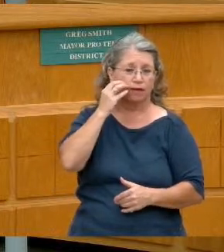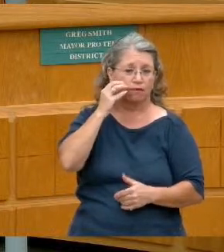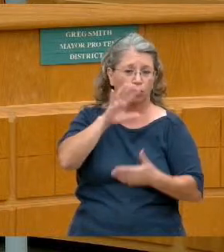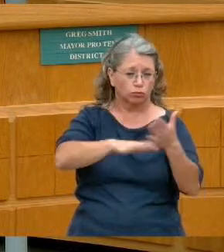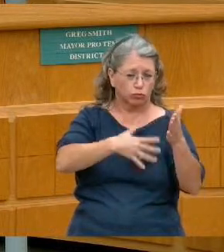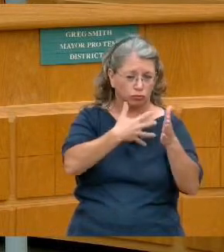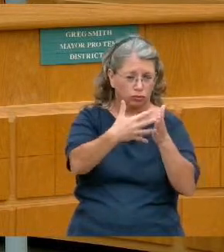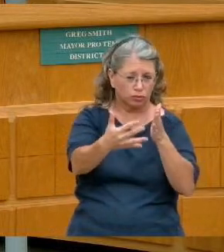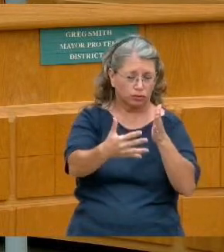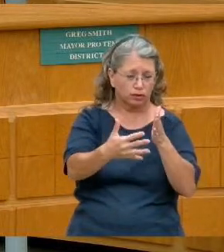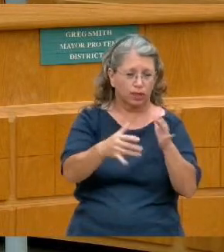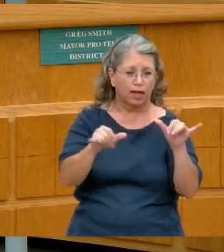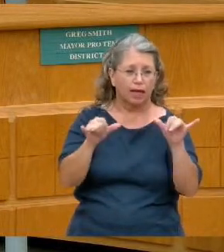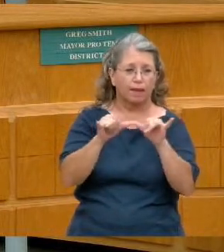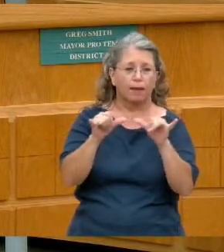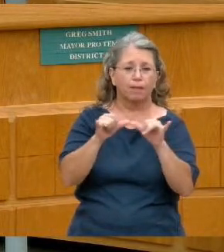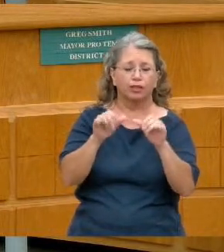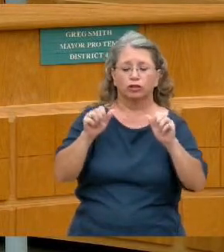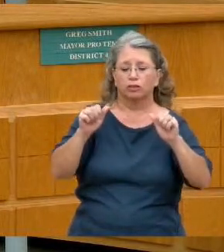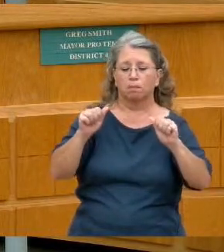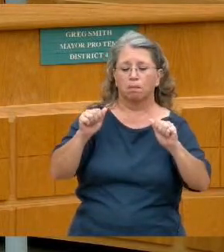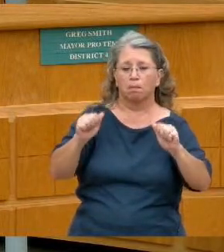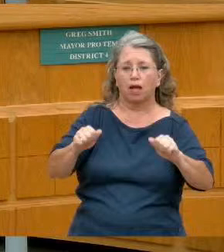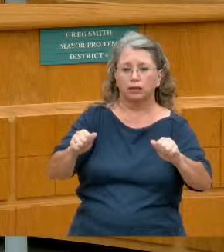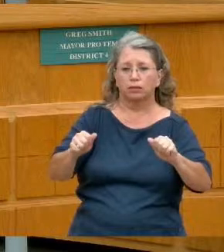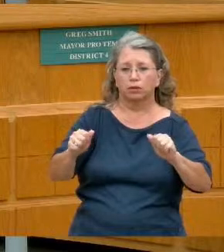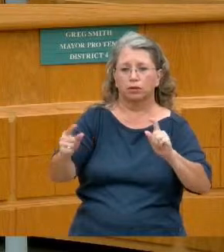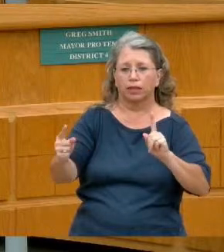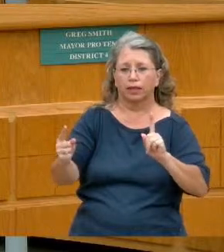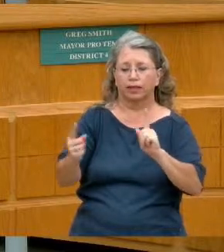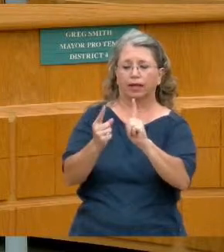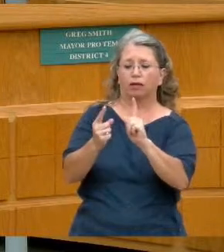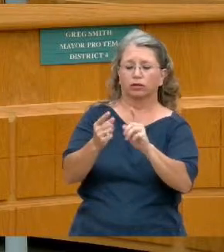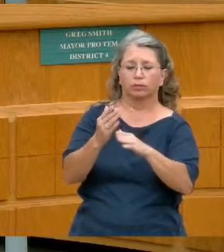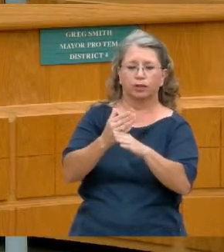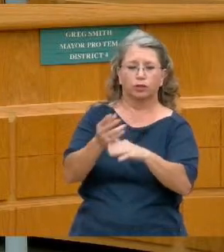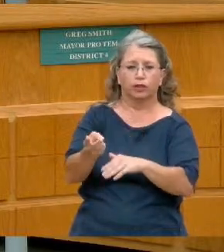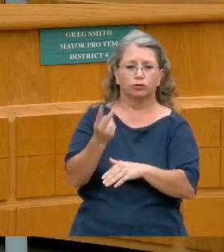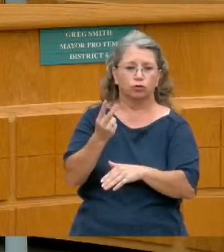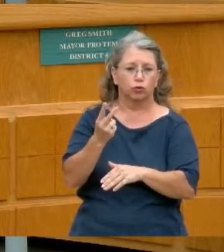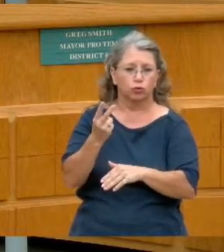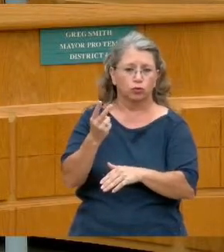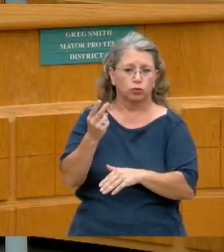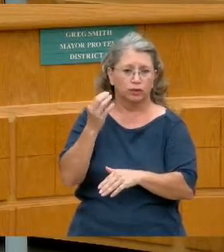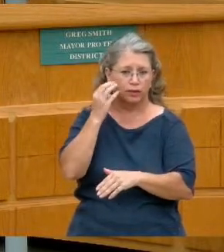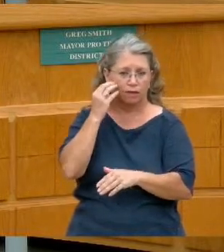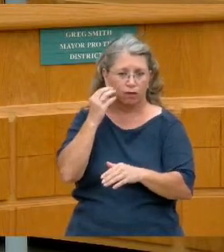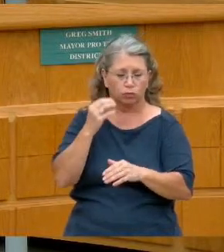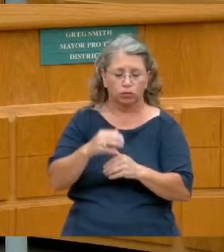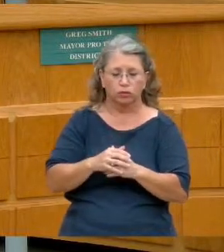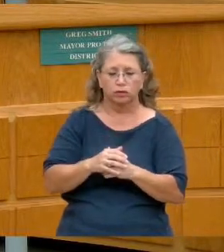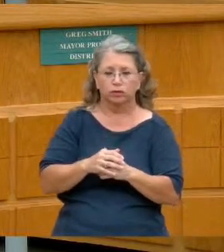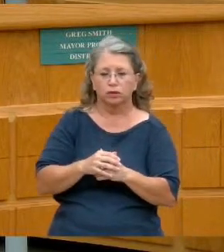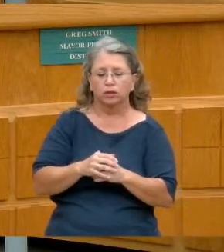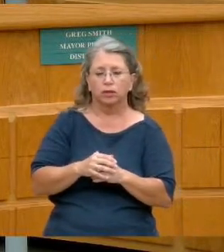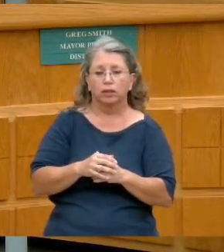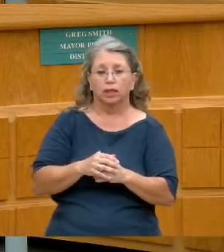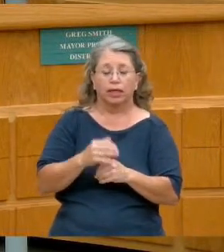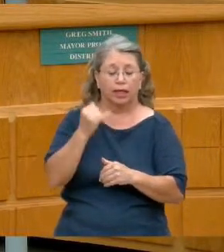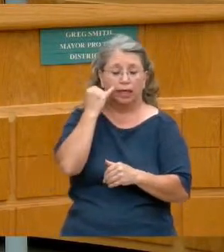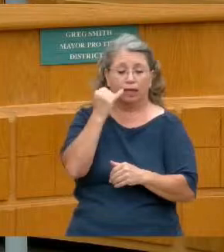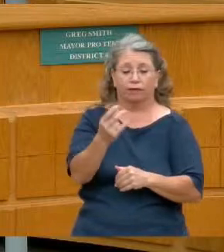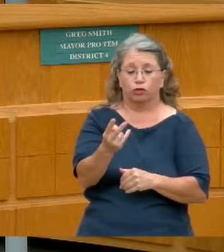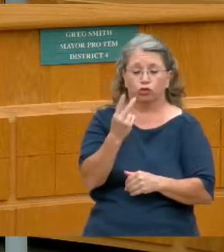encounters between two devices and presumably two people. The way that it works is if two cell phones come close enough